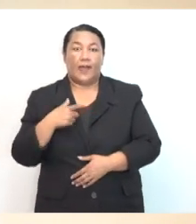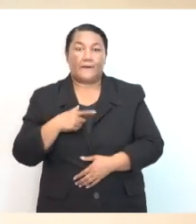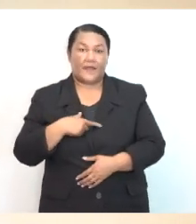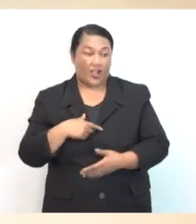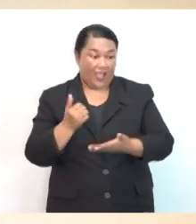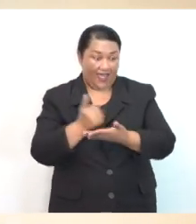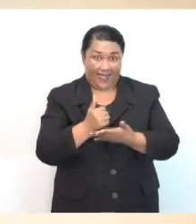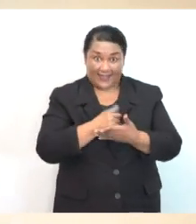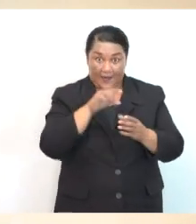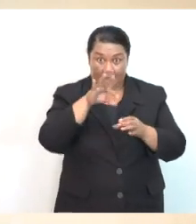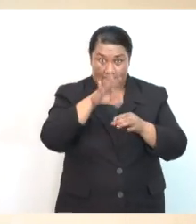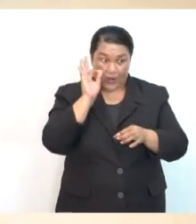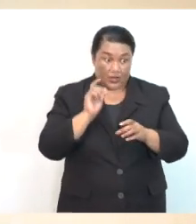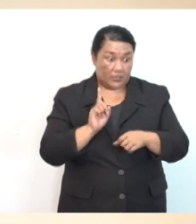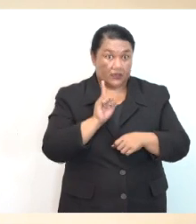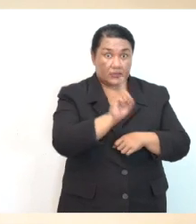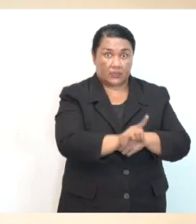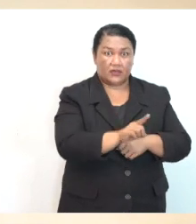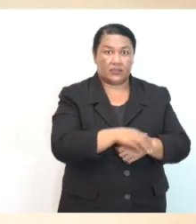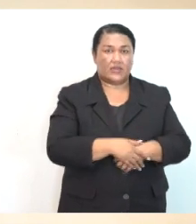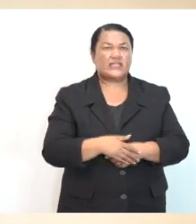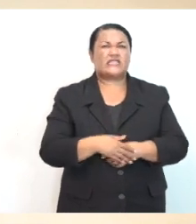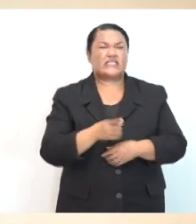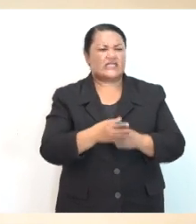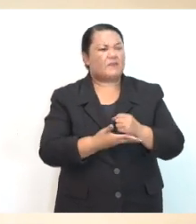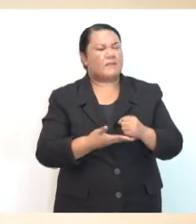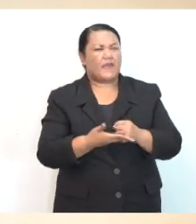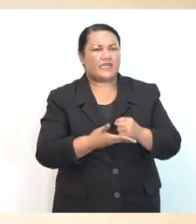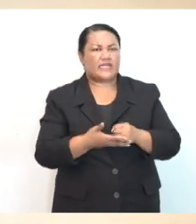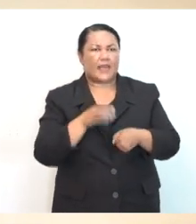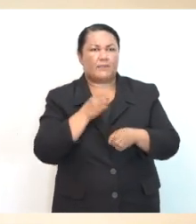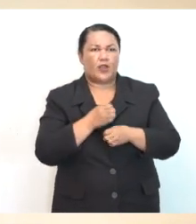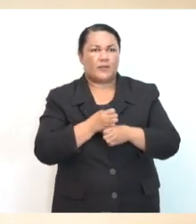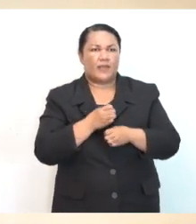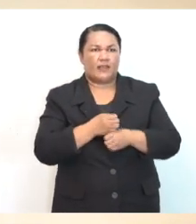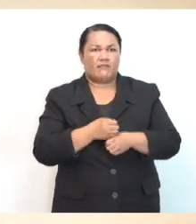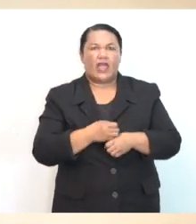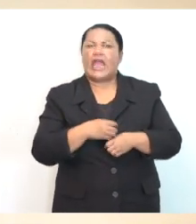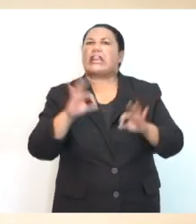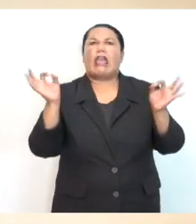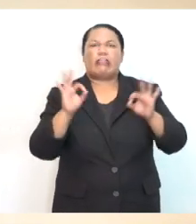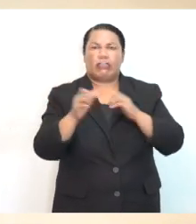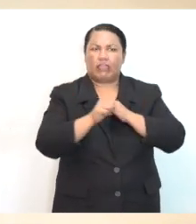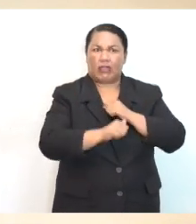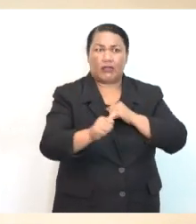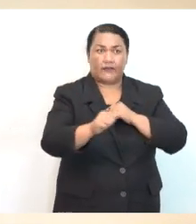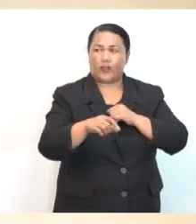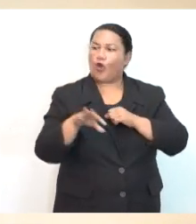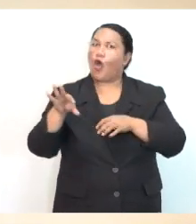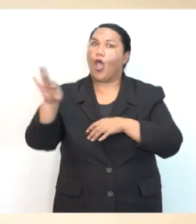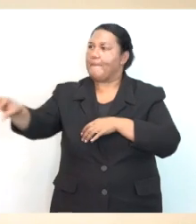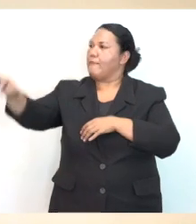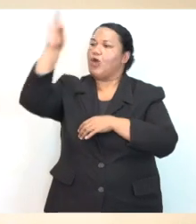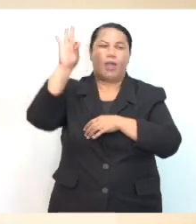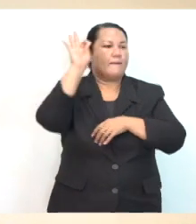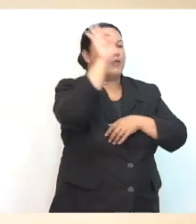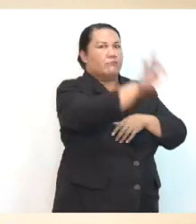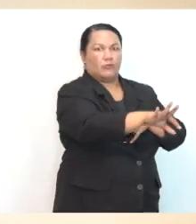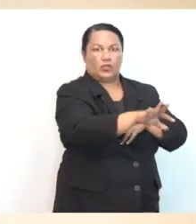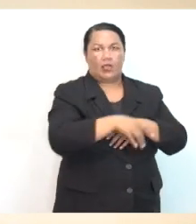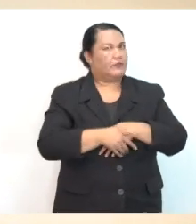issue. Other board chairs have had press conferences, and there is nothing wrong with it. I wish to clarify